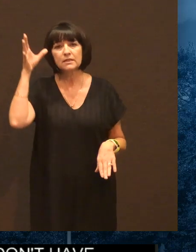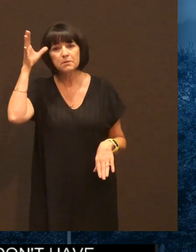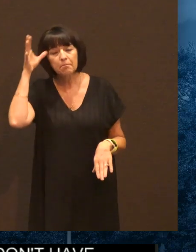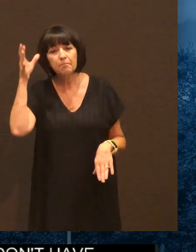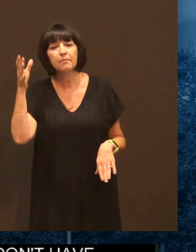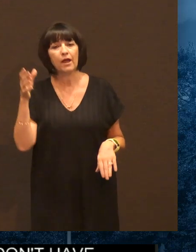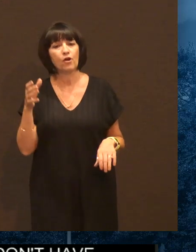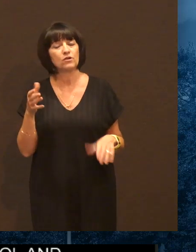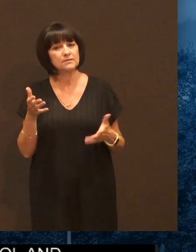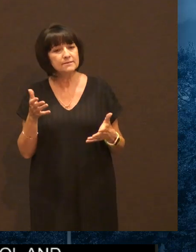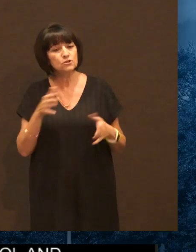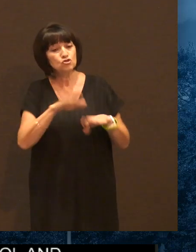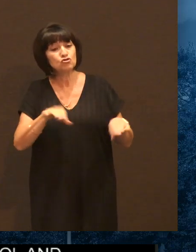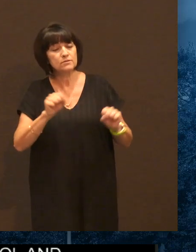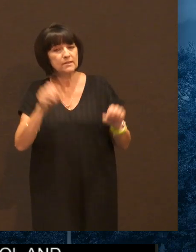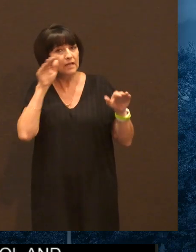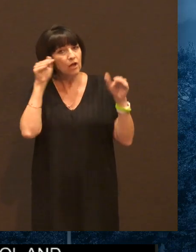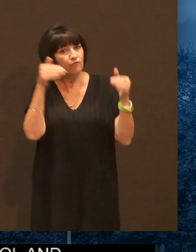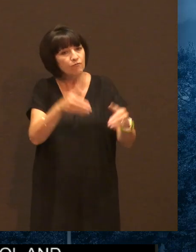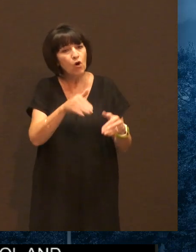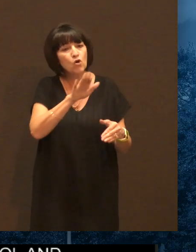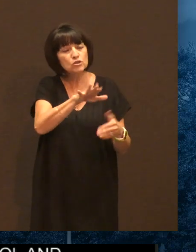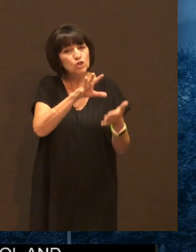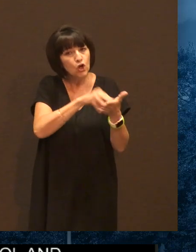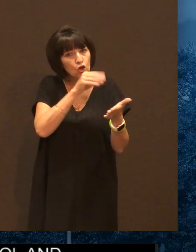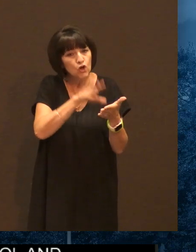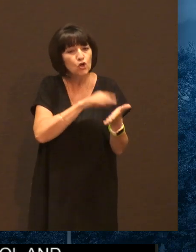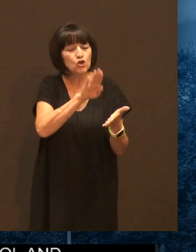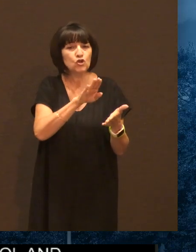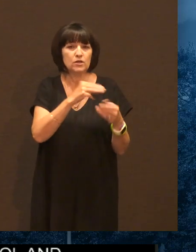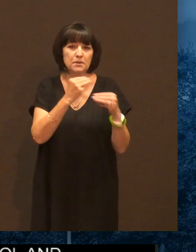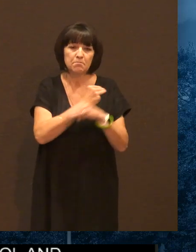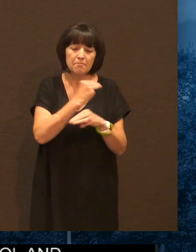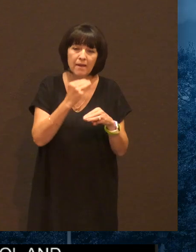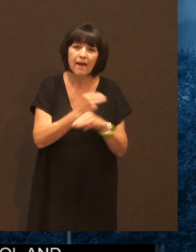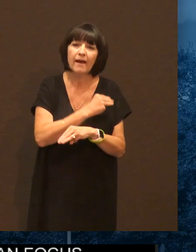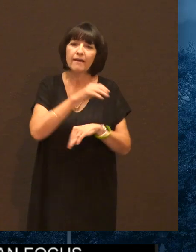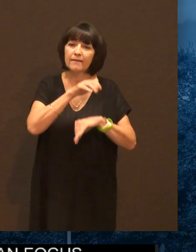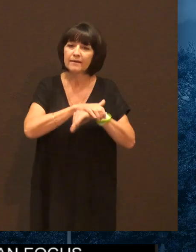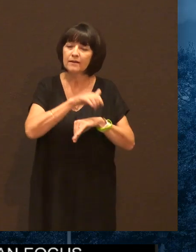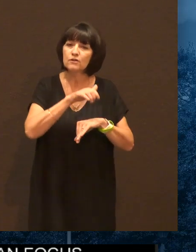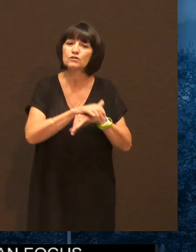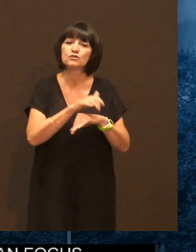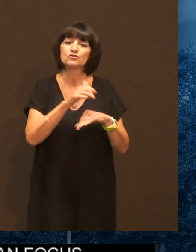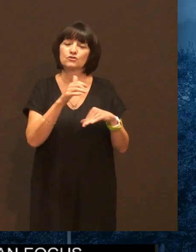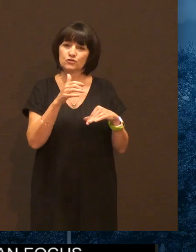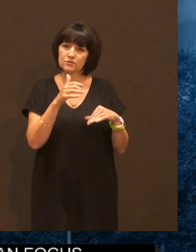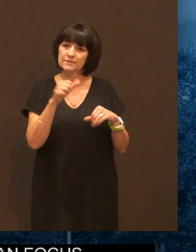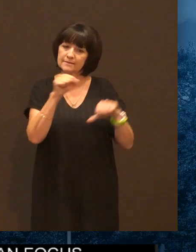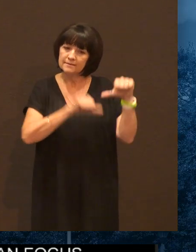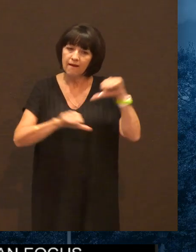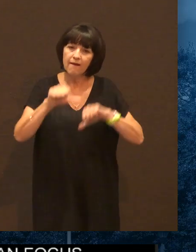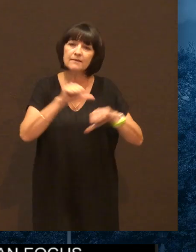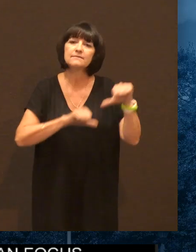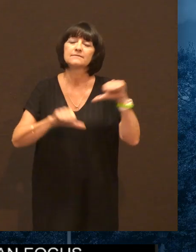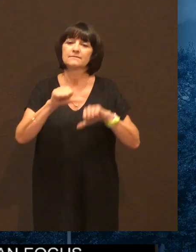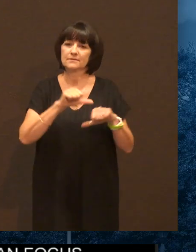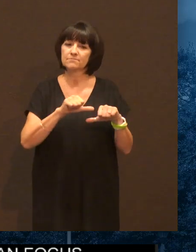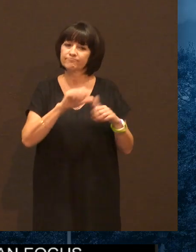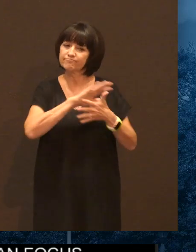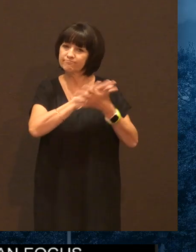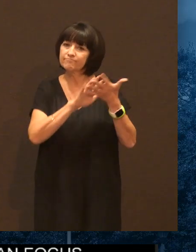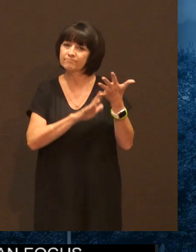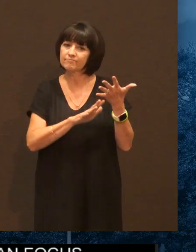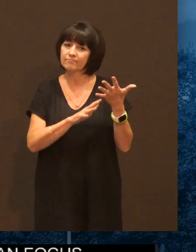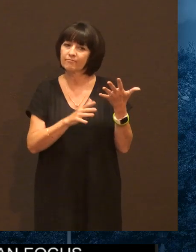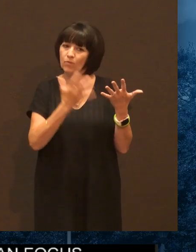learning their math, their science, their English language arts, so that they can go on and do great things.